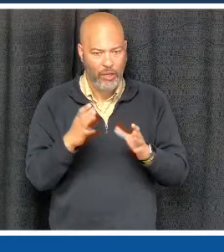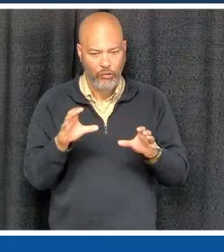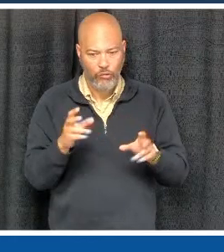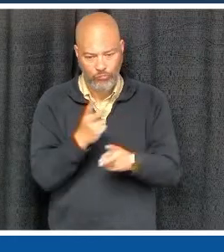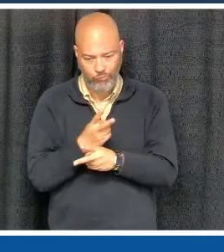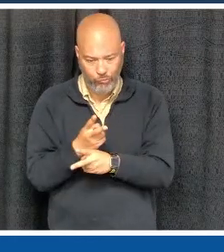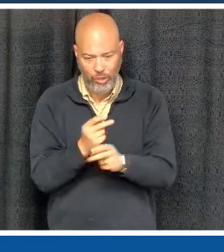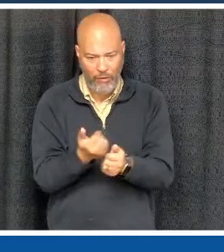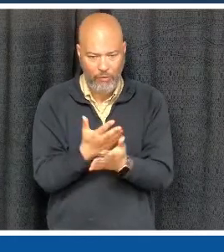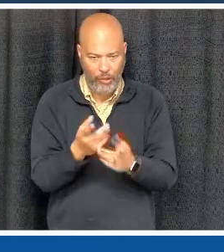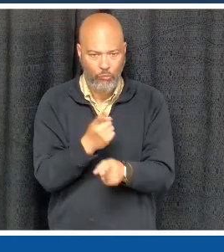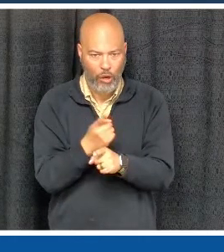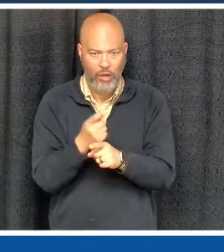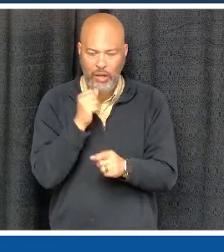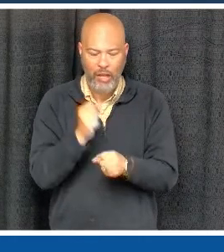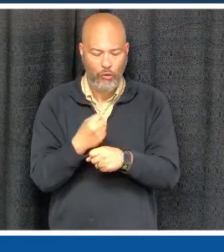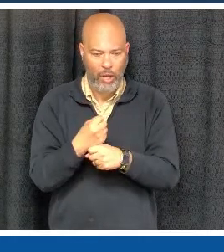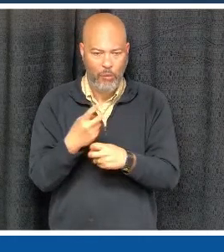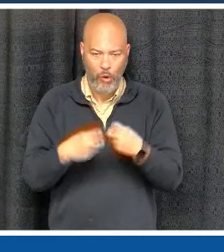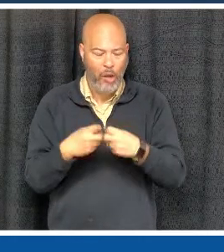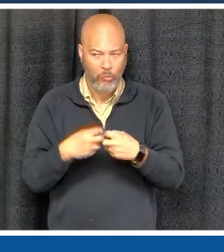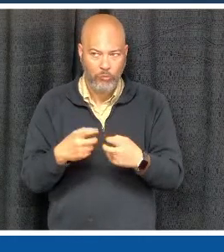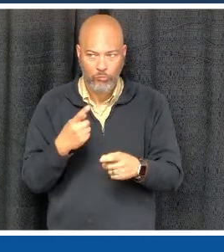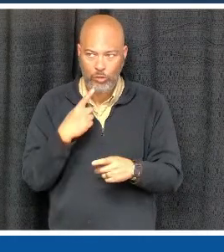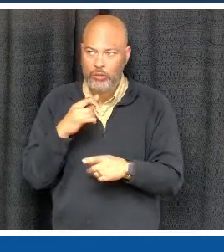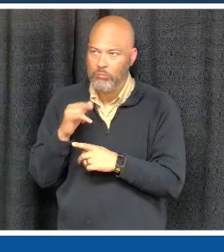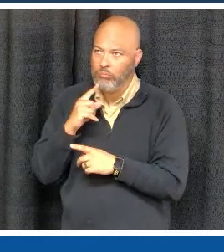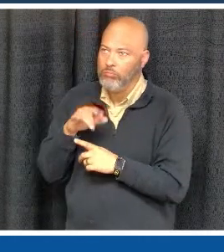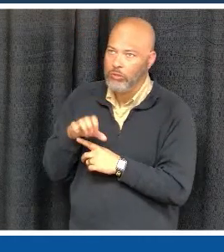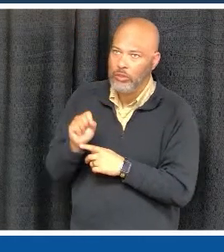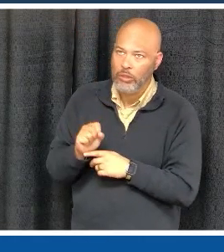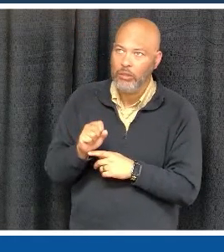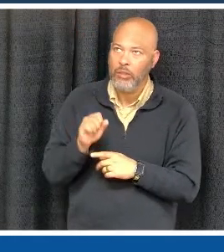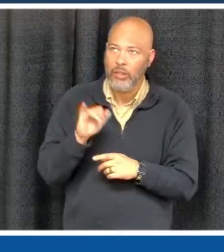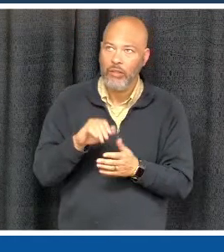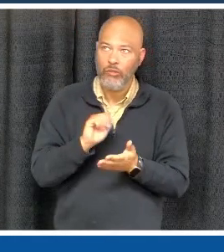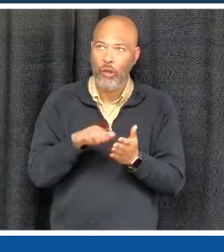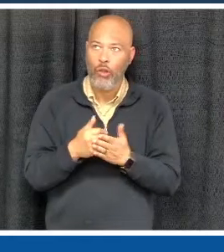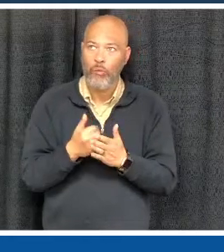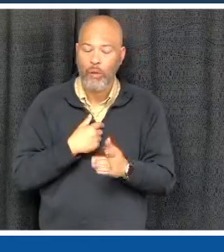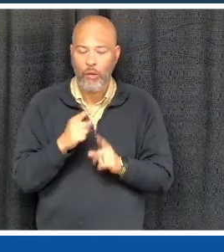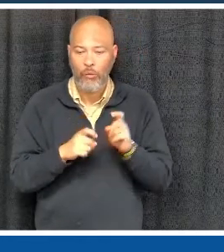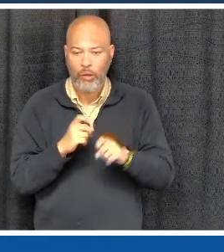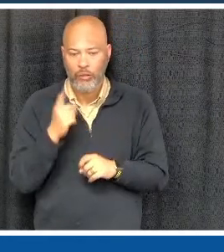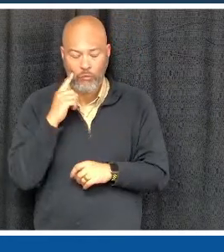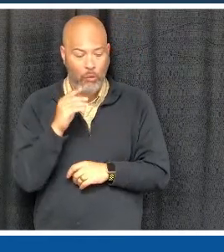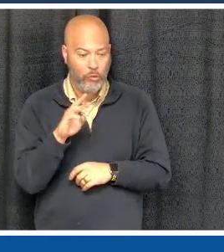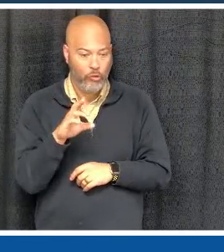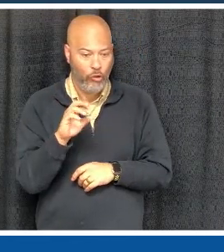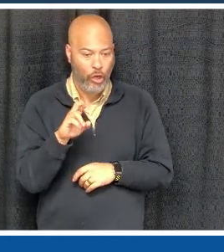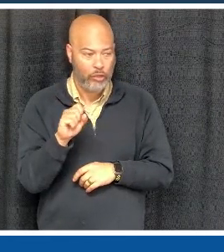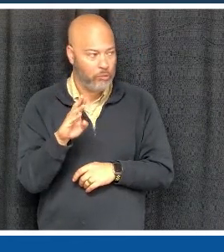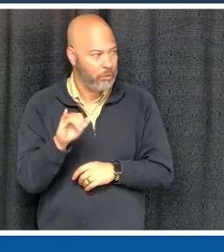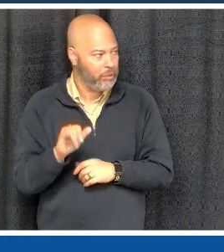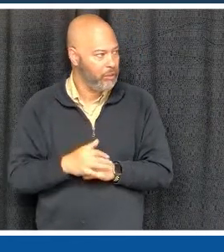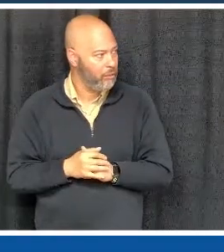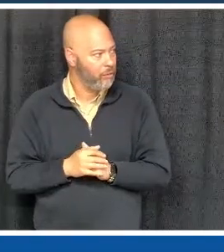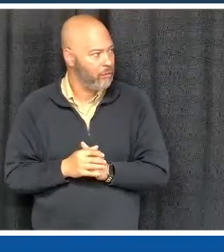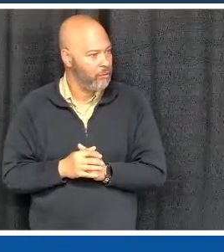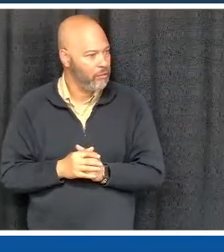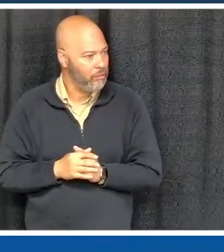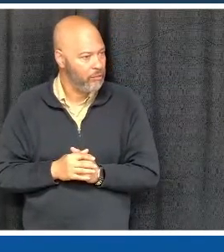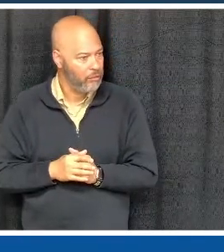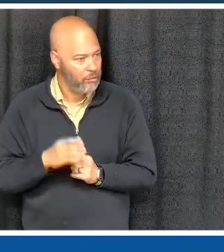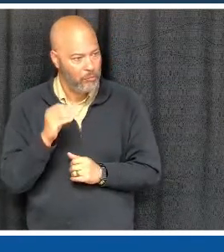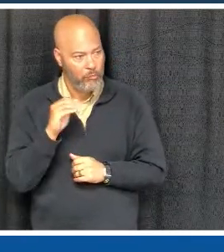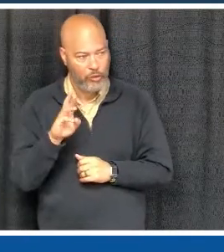to ensure that it doesn't create an issue. Correct. Okay, that's all my questions for Mr. Crosby. Okay, thank you, Mr. Crosby. Mr. Smith,